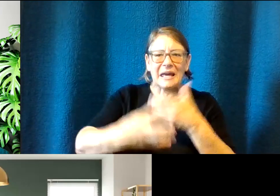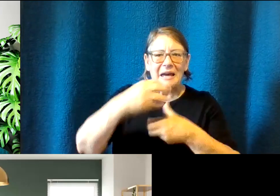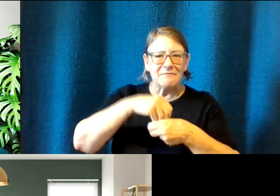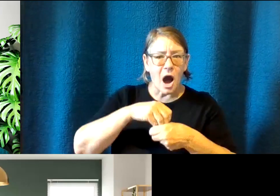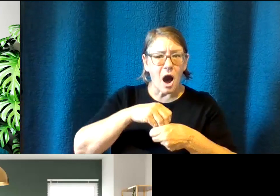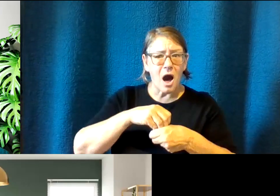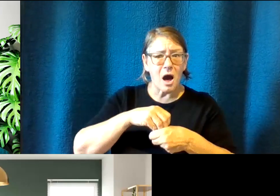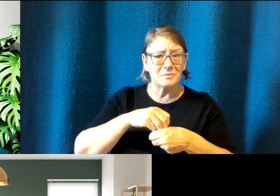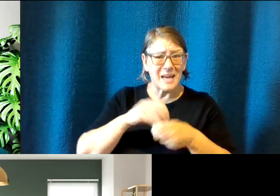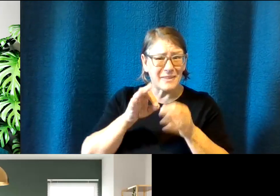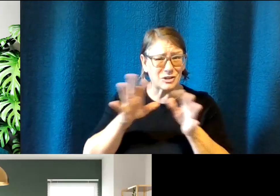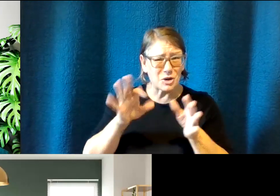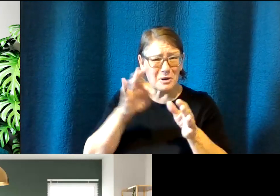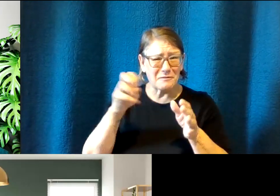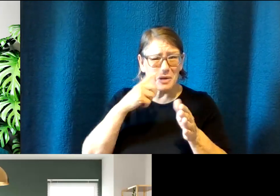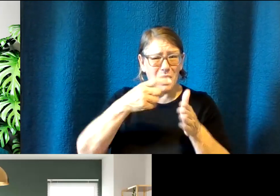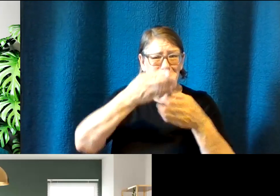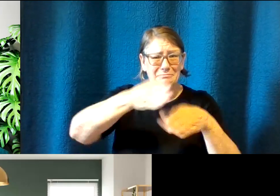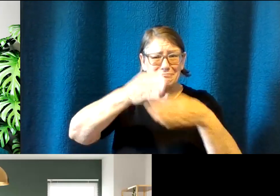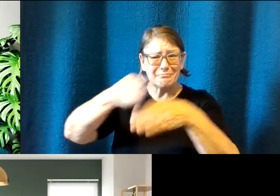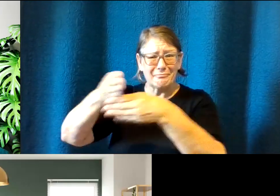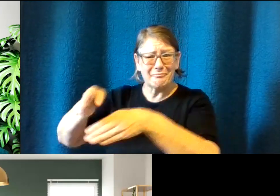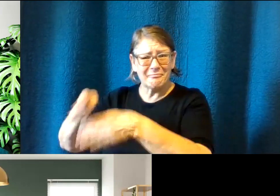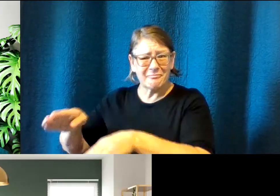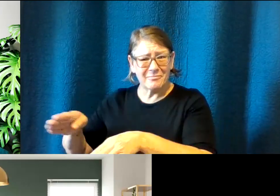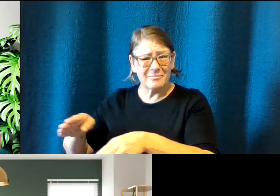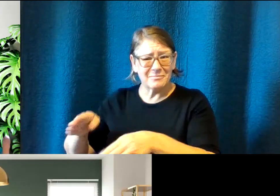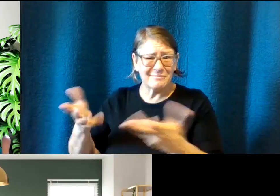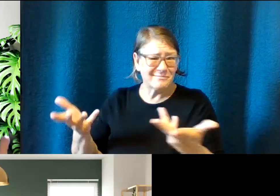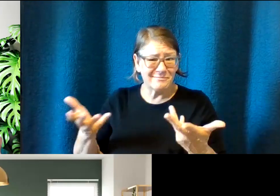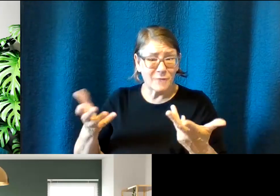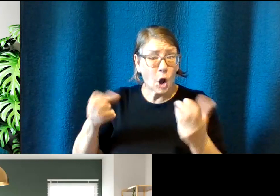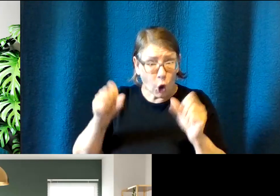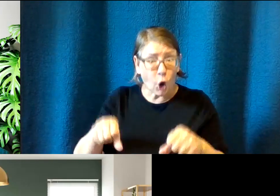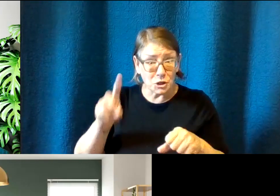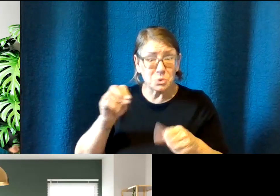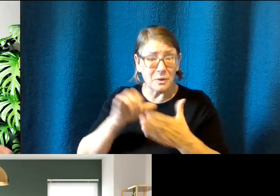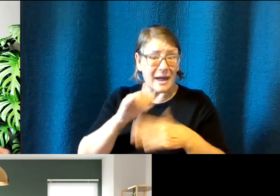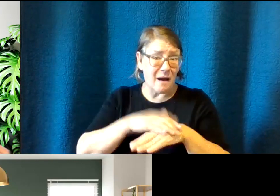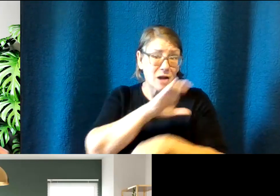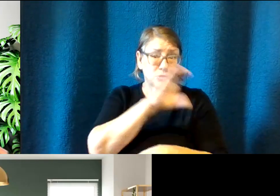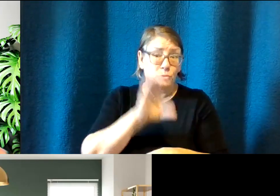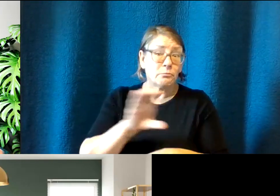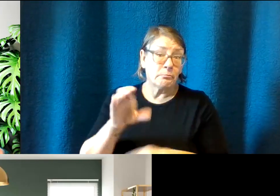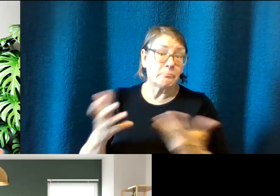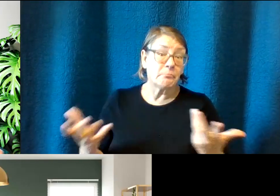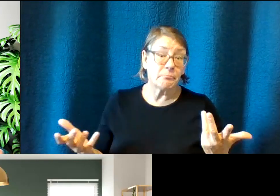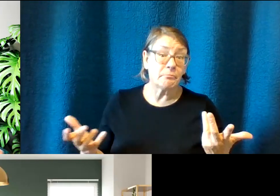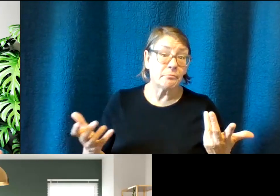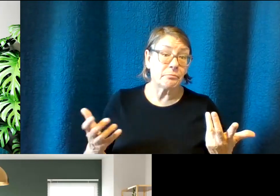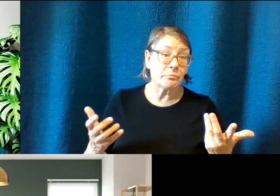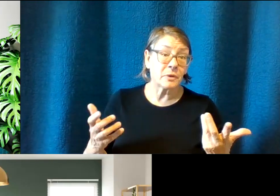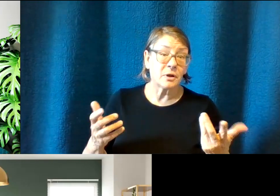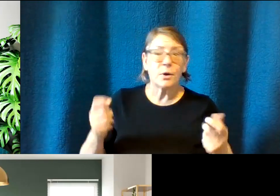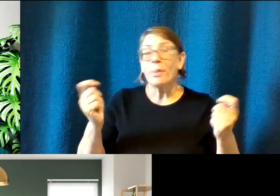up, but you had them and they're just popping in rooms, that could be a possibility as well, right? Like the fair, instead